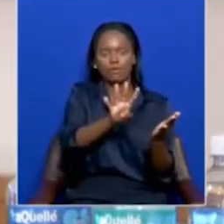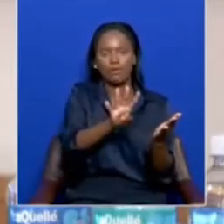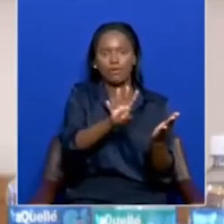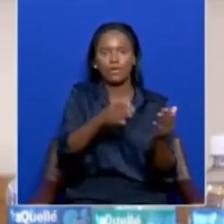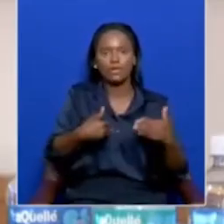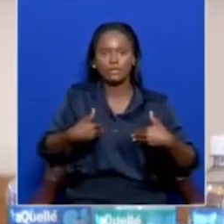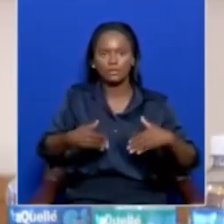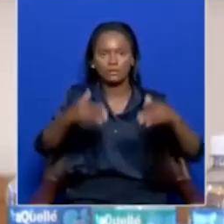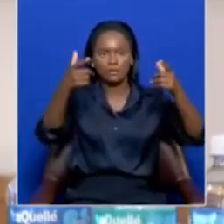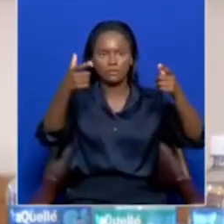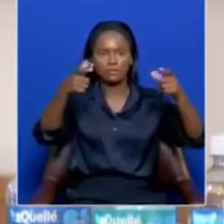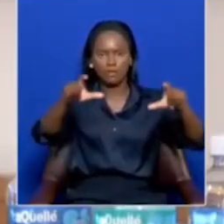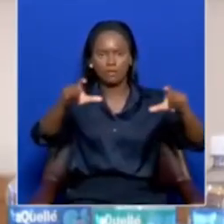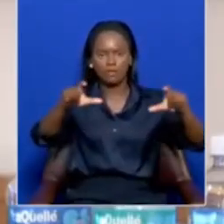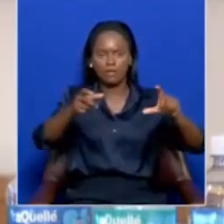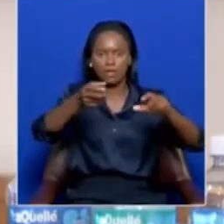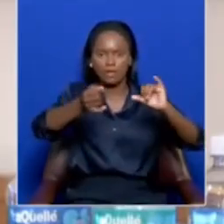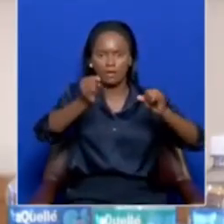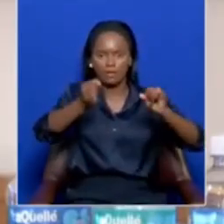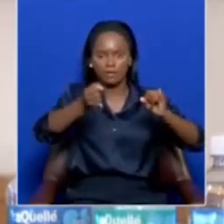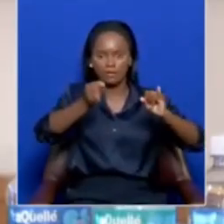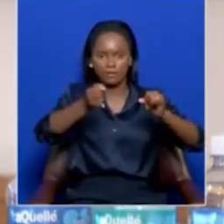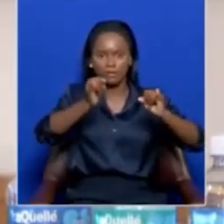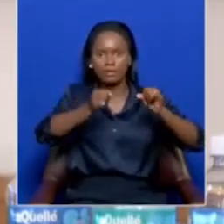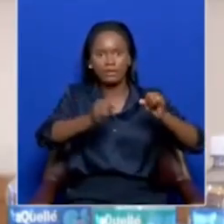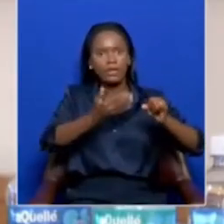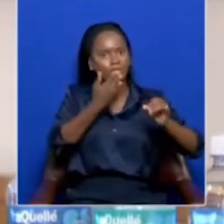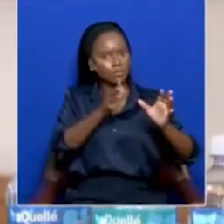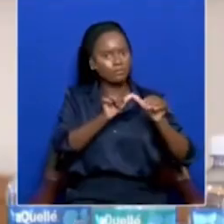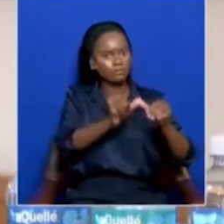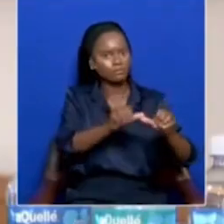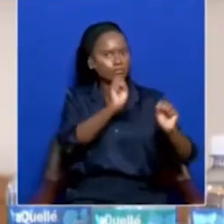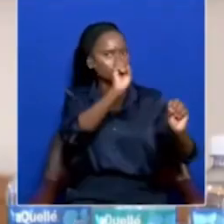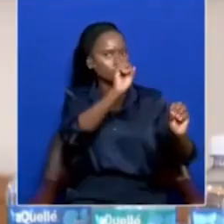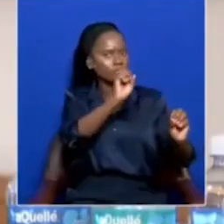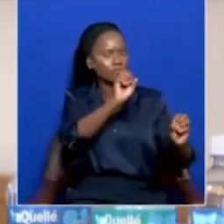take it from your paragraph 11.